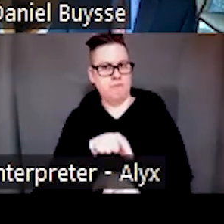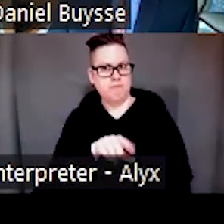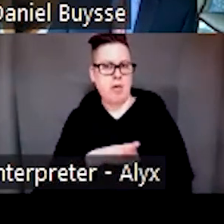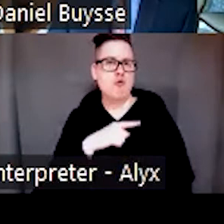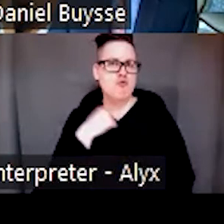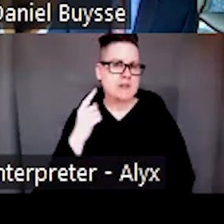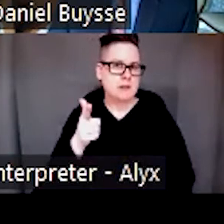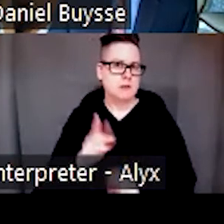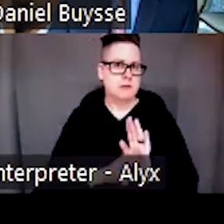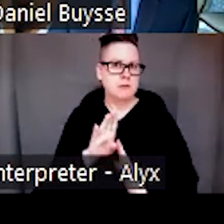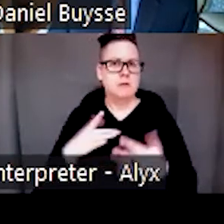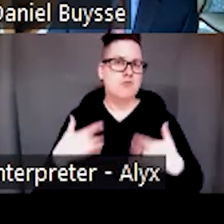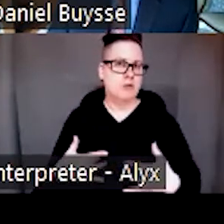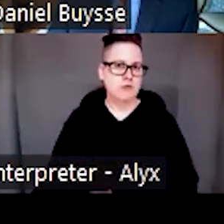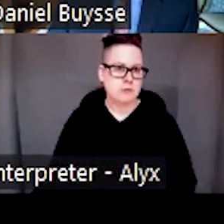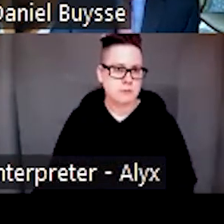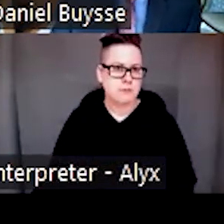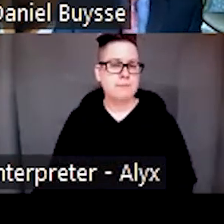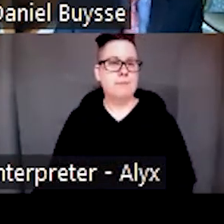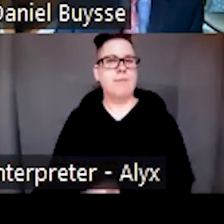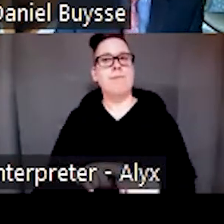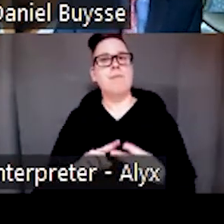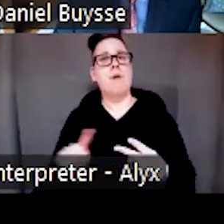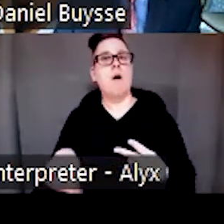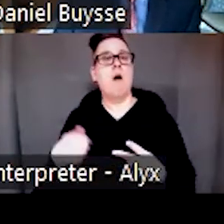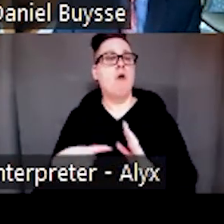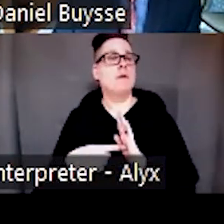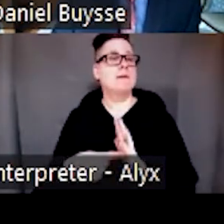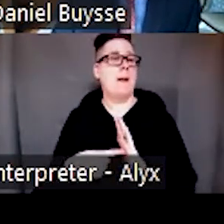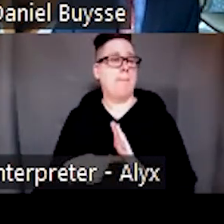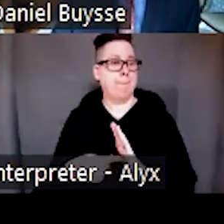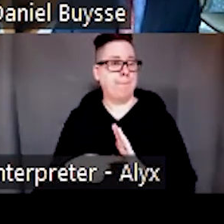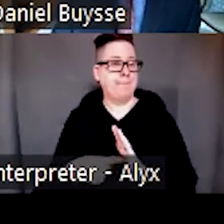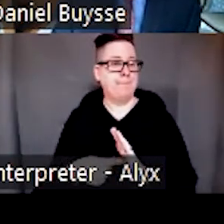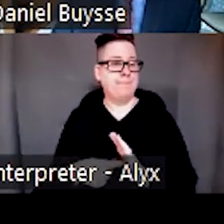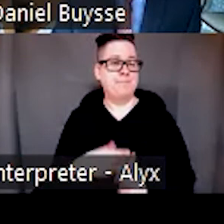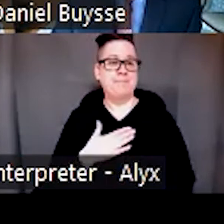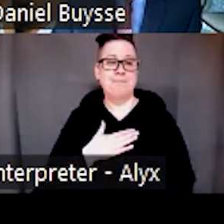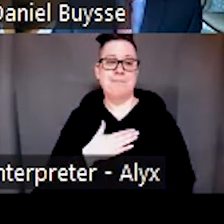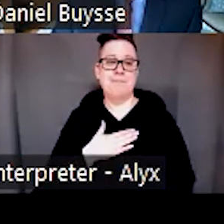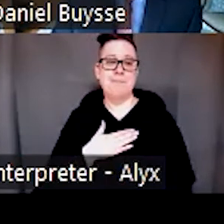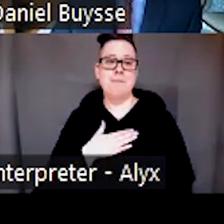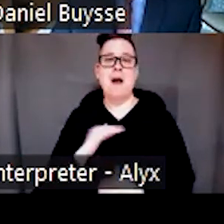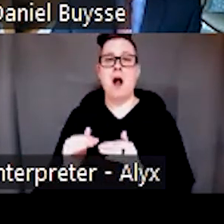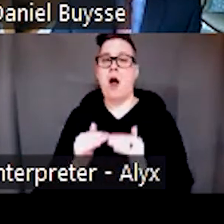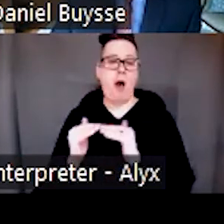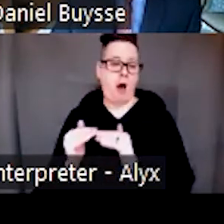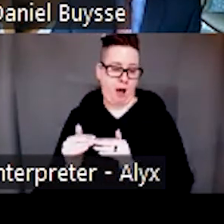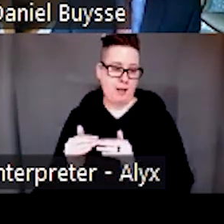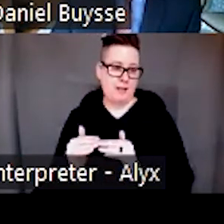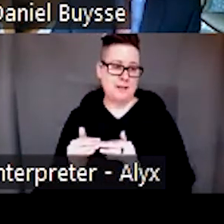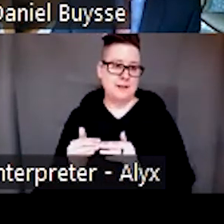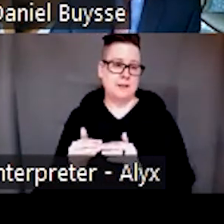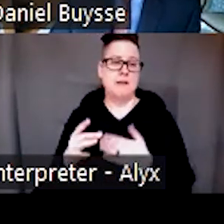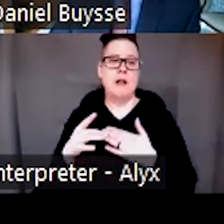subsequent depression. Another example is from my colleagues led